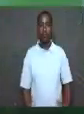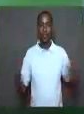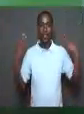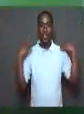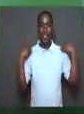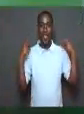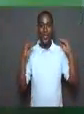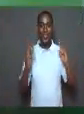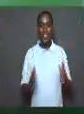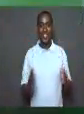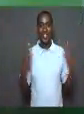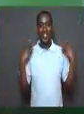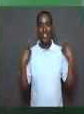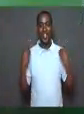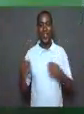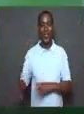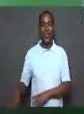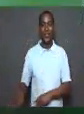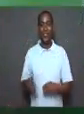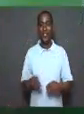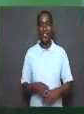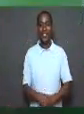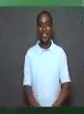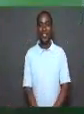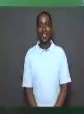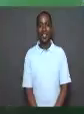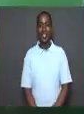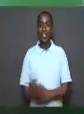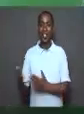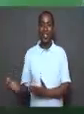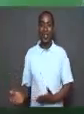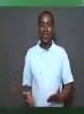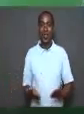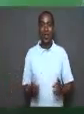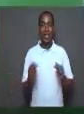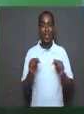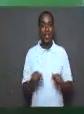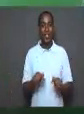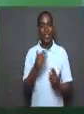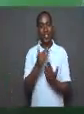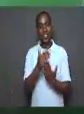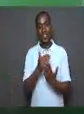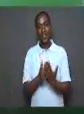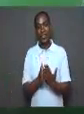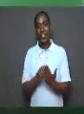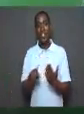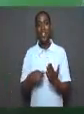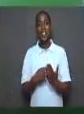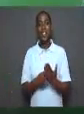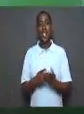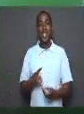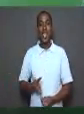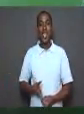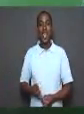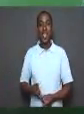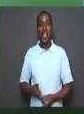Hello, teacher. Hello, students. Welcome to today's lesson on